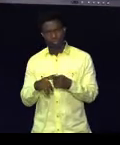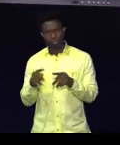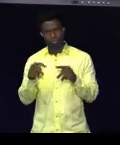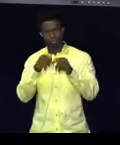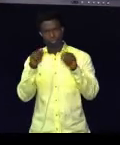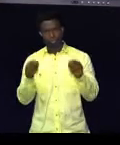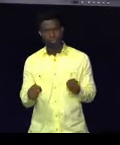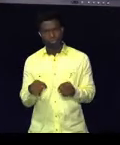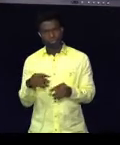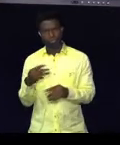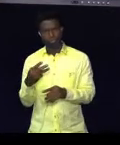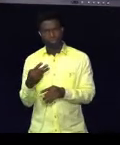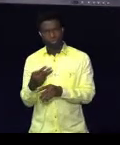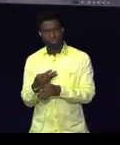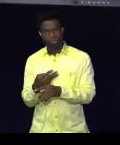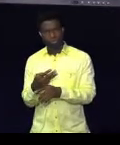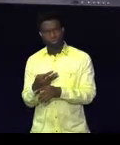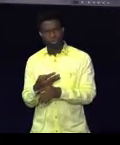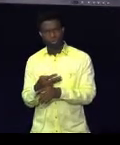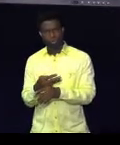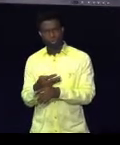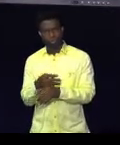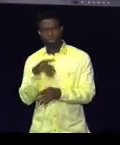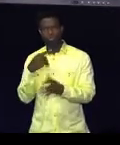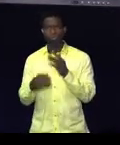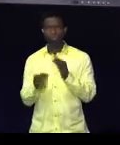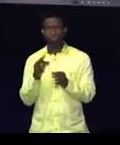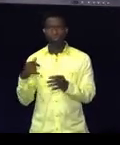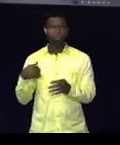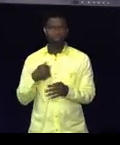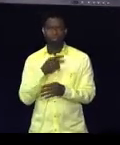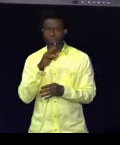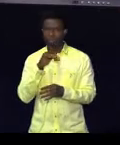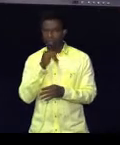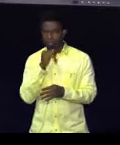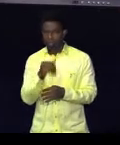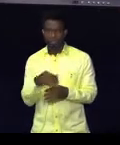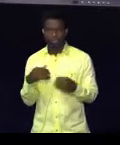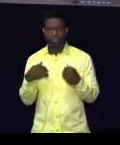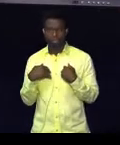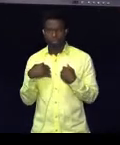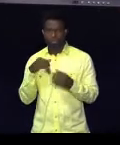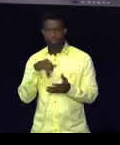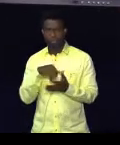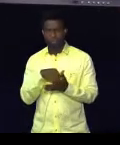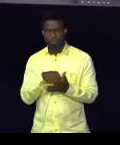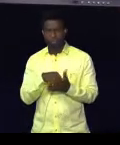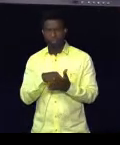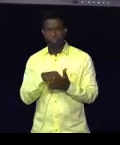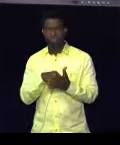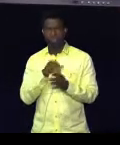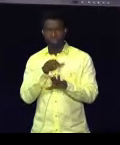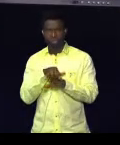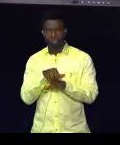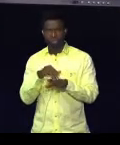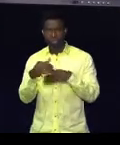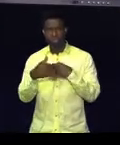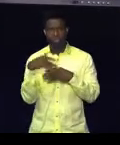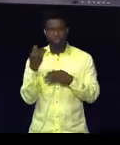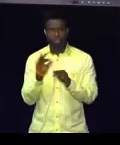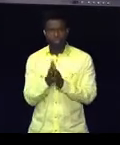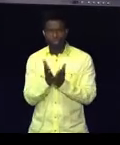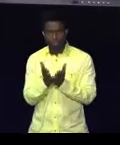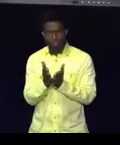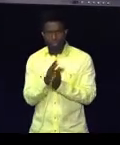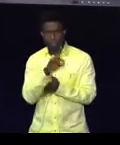multiples? What if we want to work with numbers that are not on the table of multiples at the back of your book? Does that mean we will not find the least